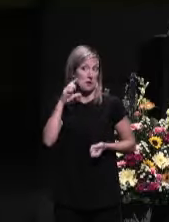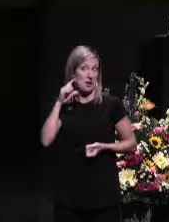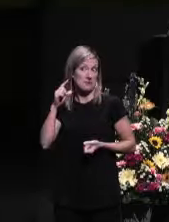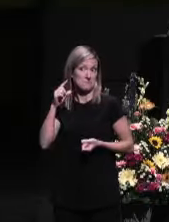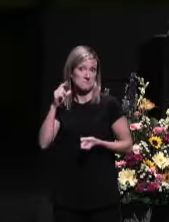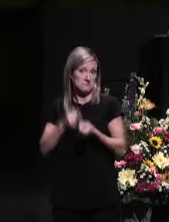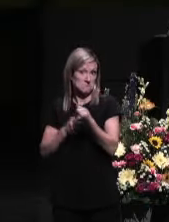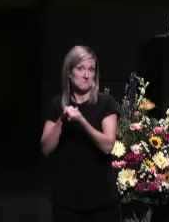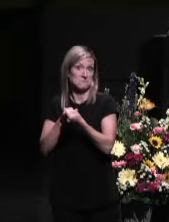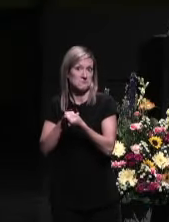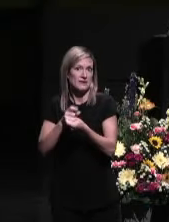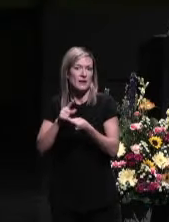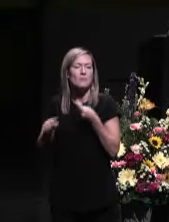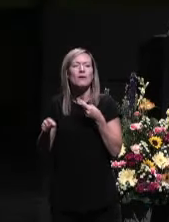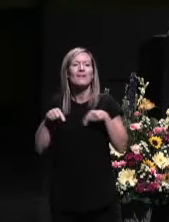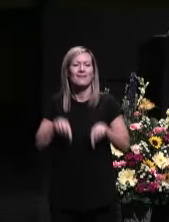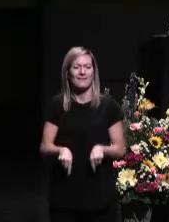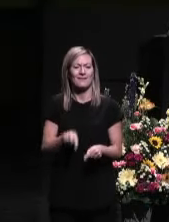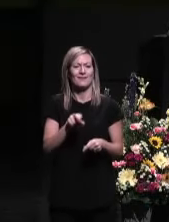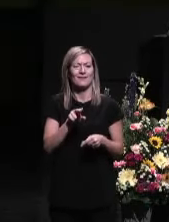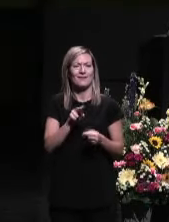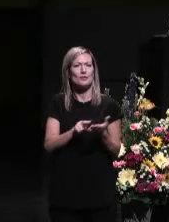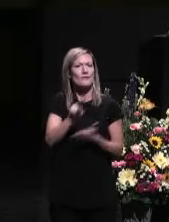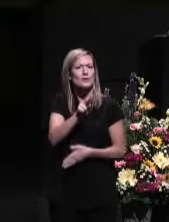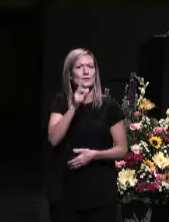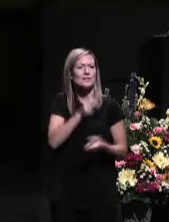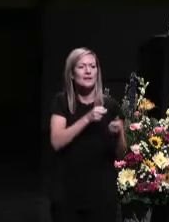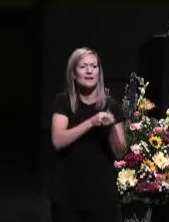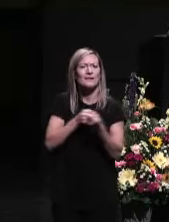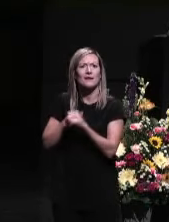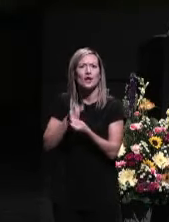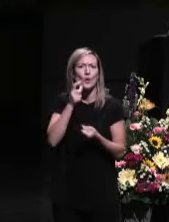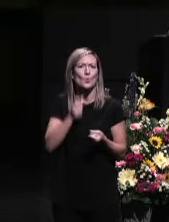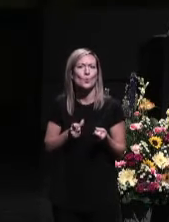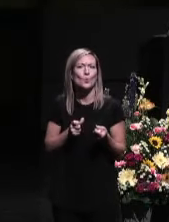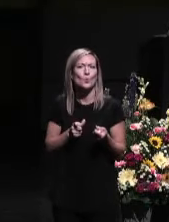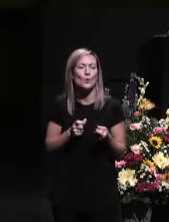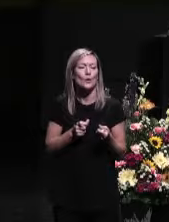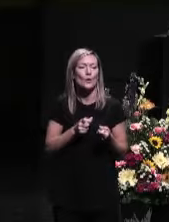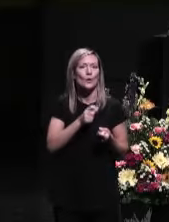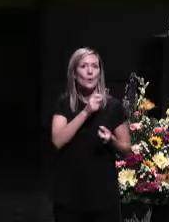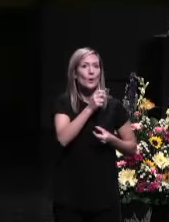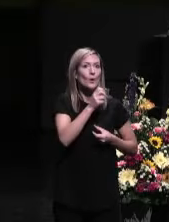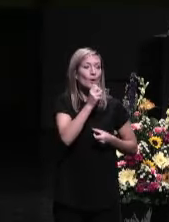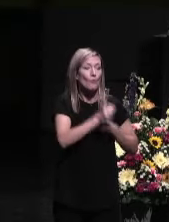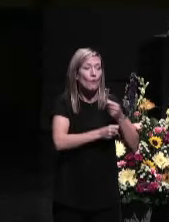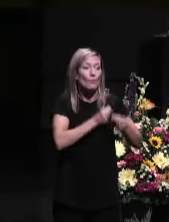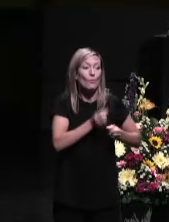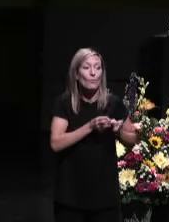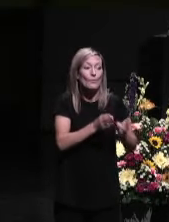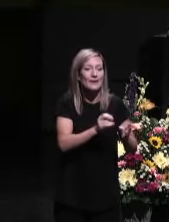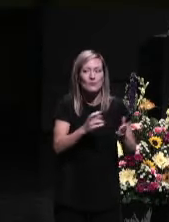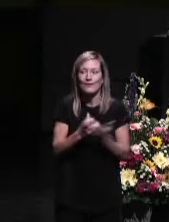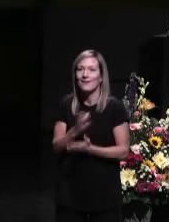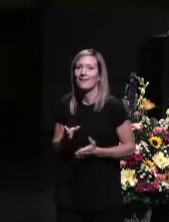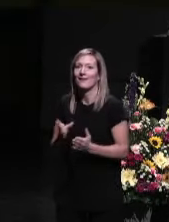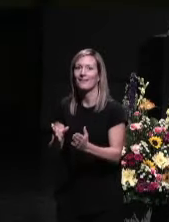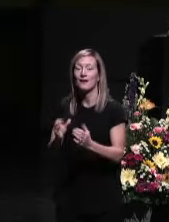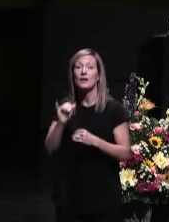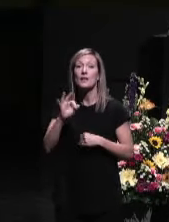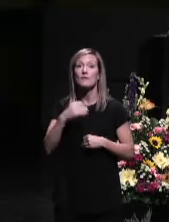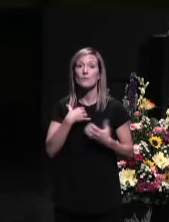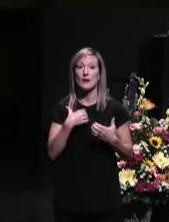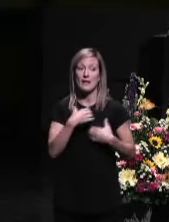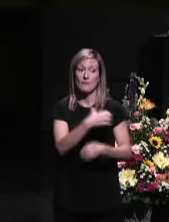to, but which do we institutionally listen to? Because it seems to me if we really want to have a kind of power,